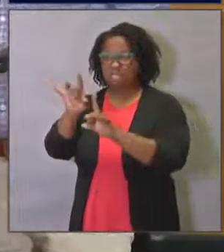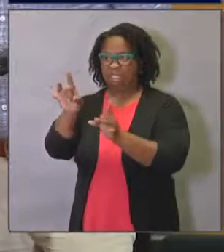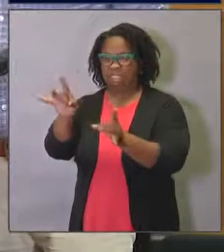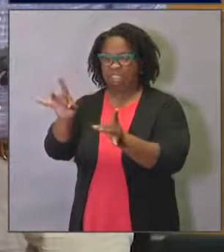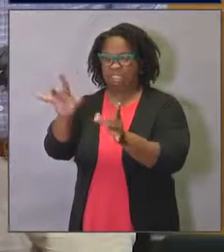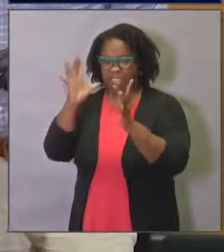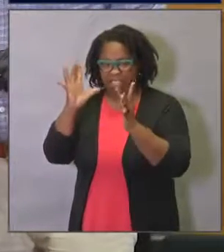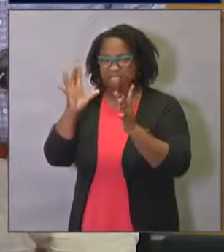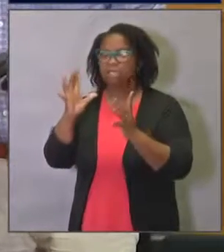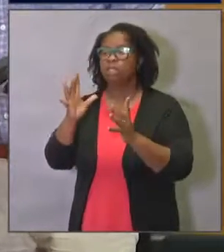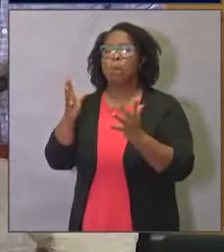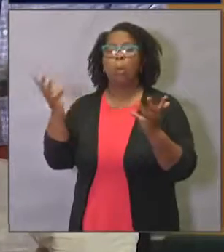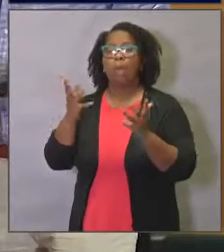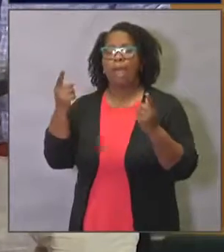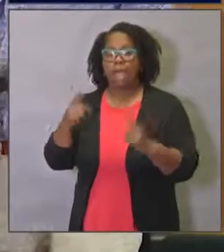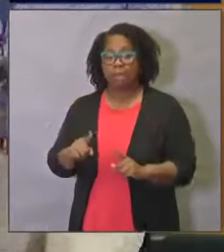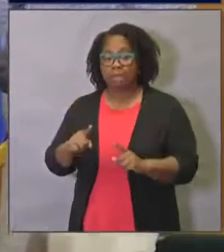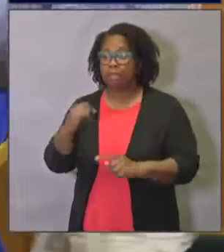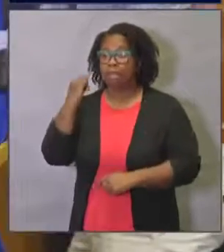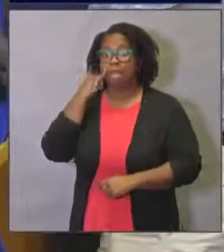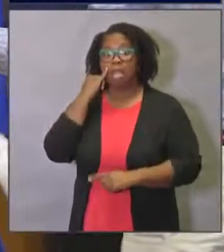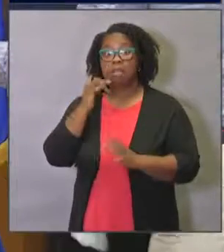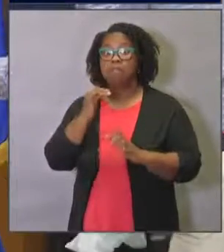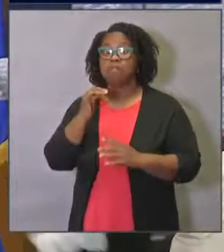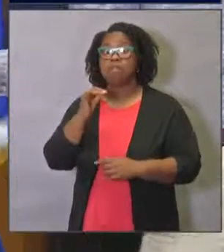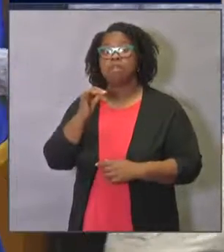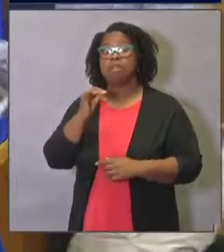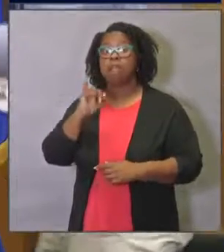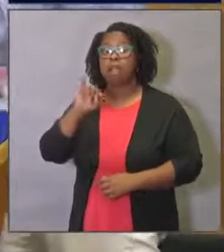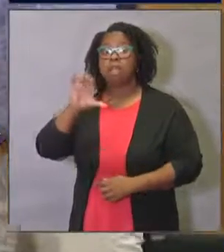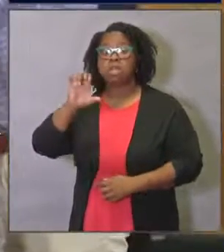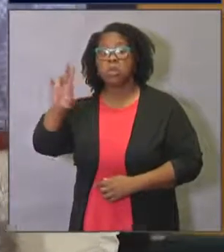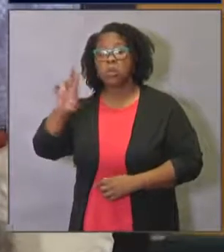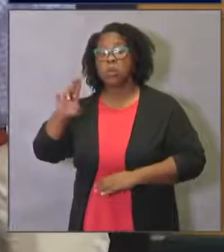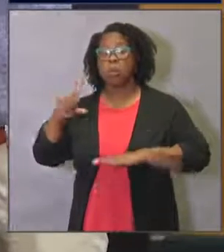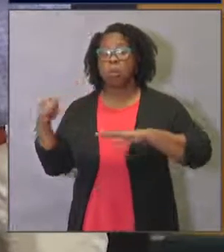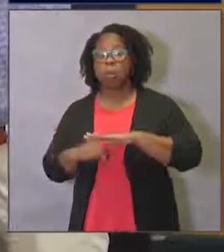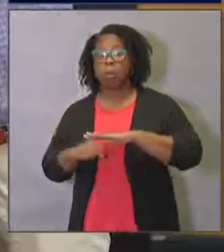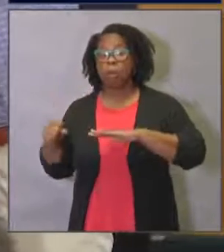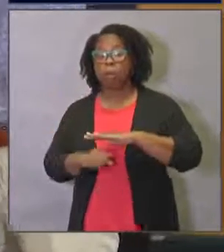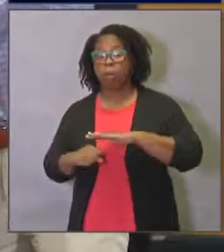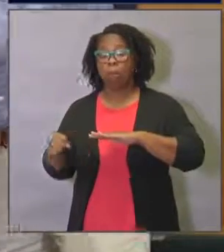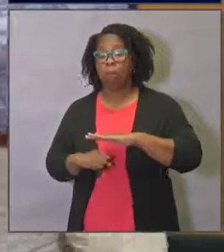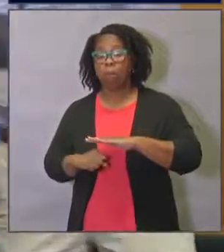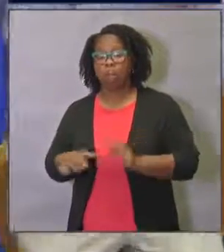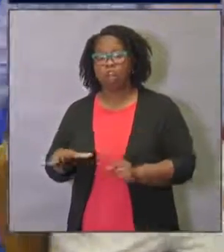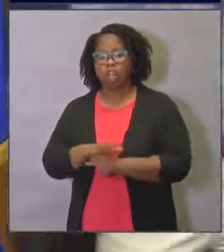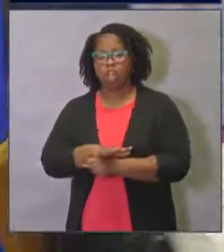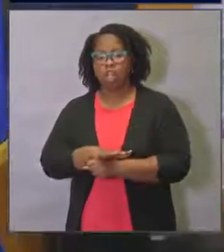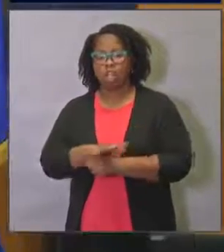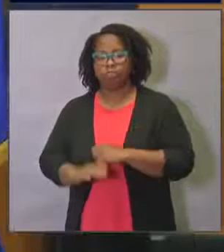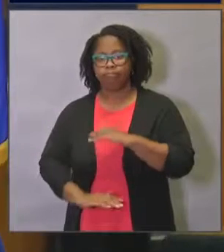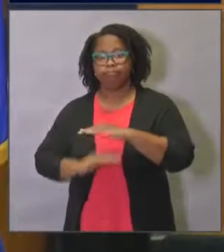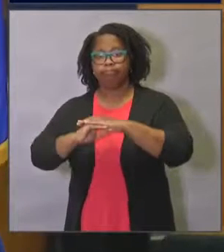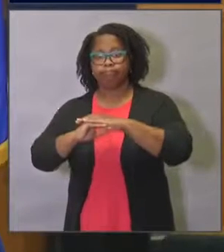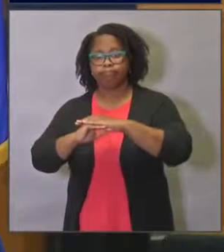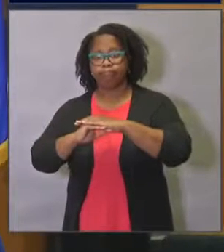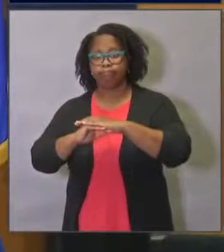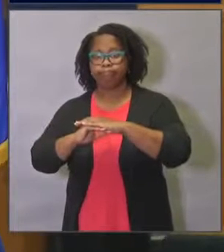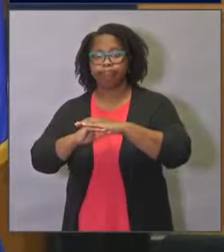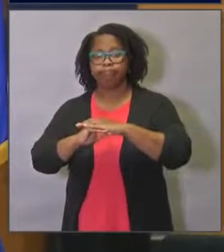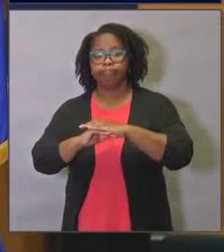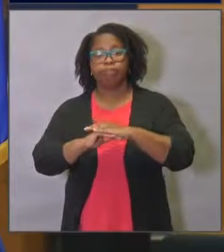when there is no additional room in critical care and intensive care for patients to be transferred in, and when all of the